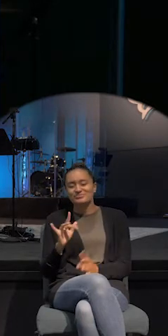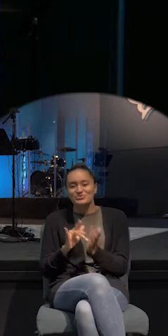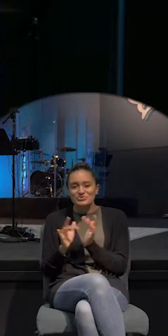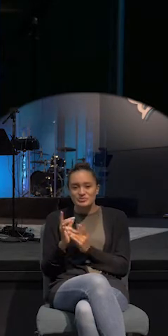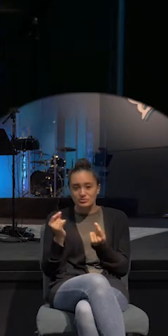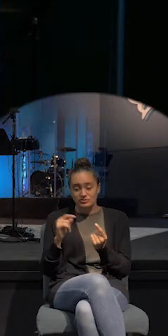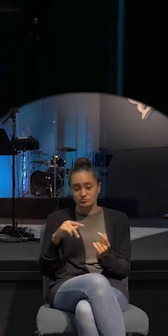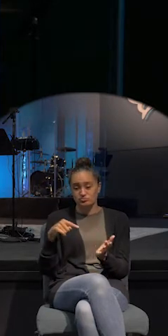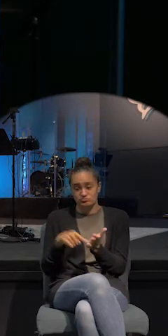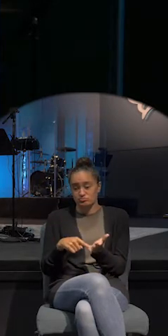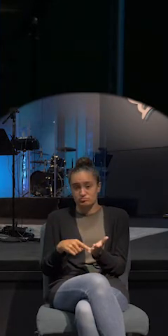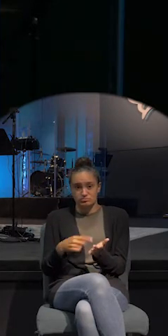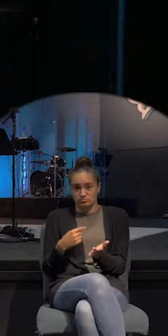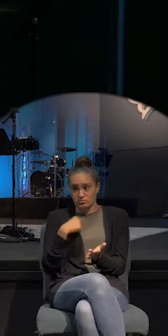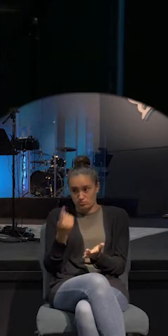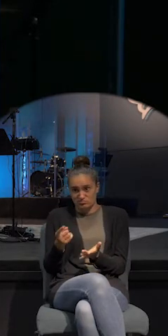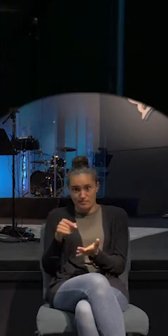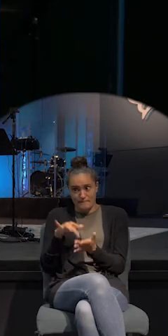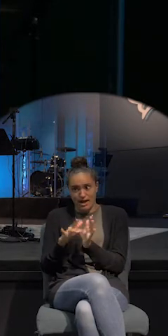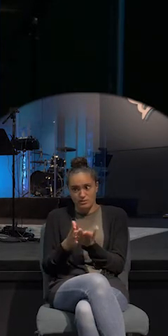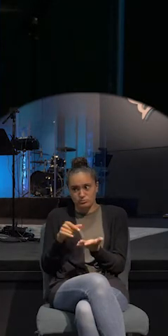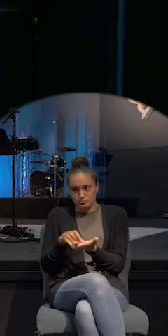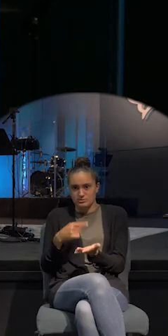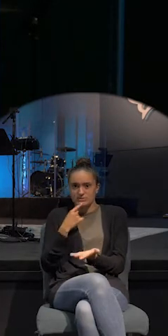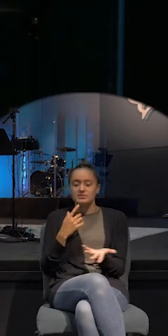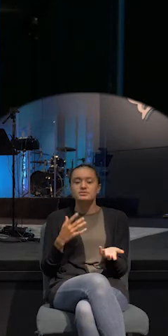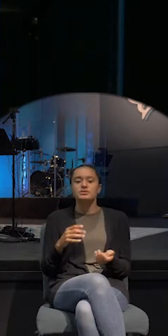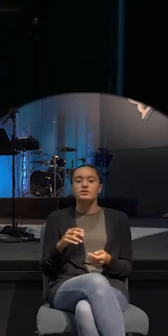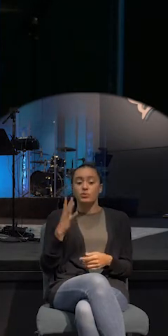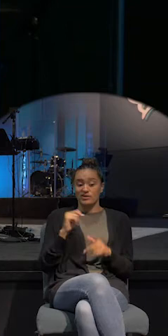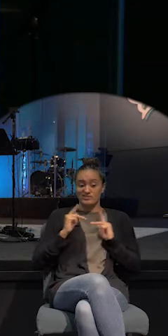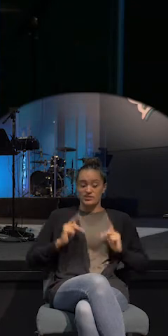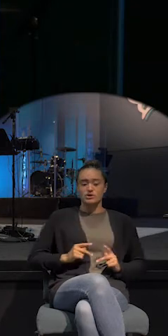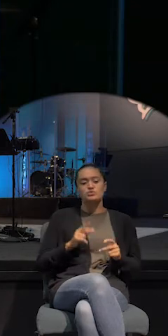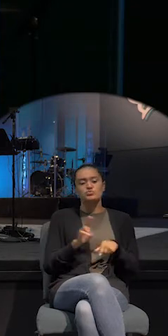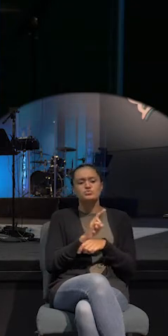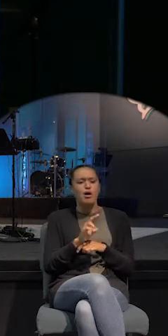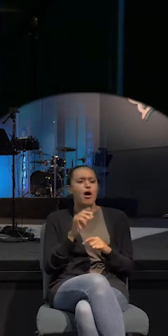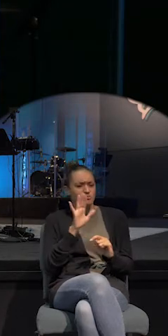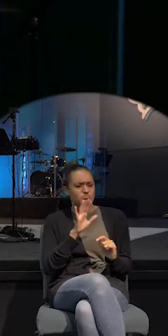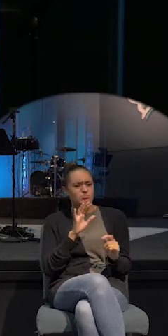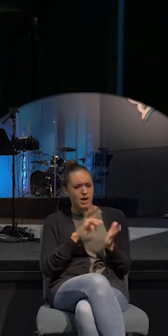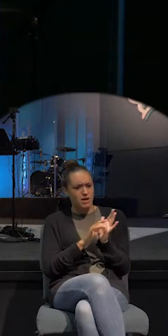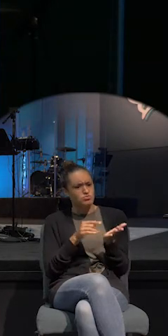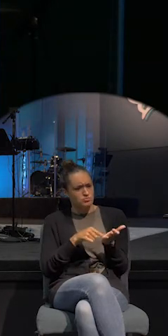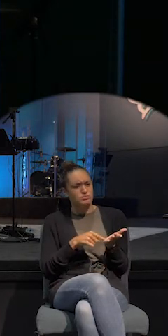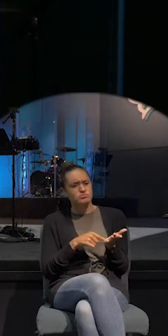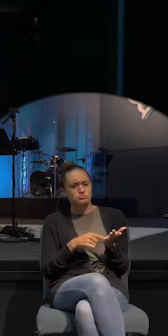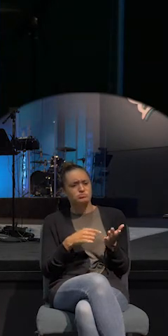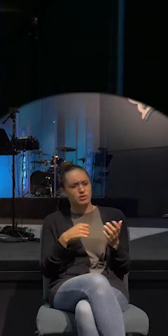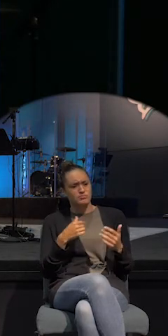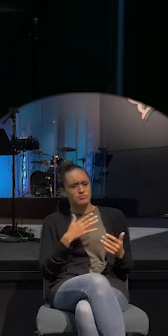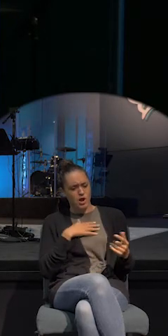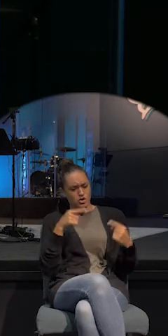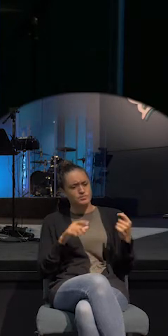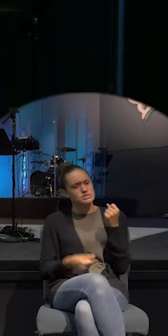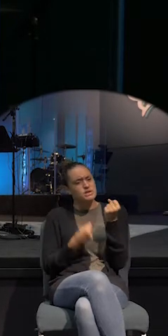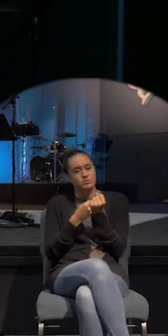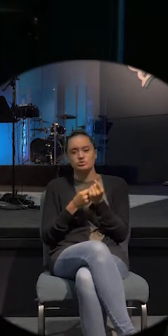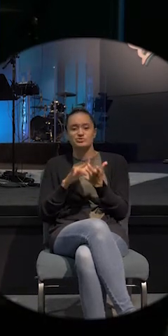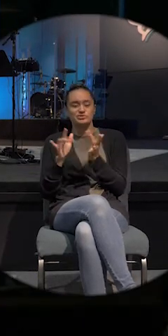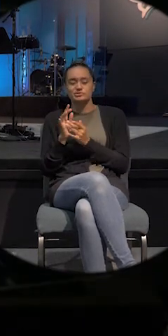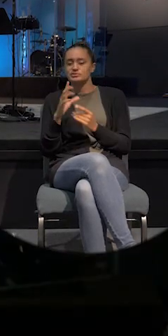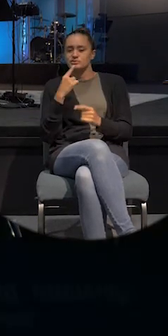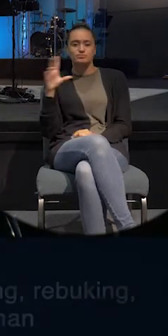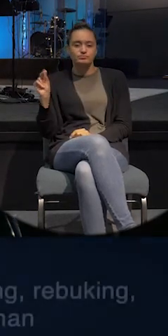the Word of God. You see, they were using its teachings to bolster their arguments, and so Jesus rebukes them. In 2 Timothy